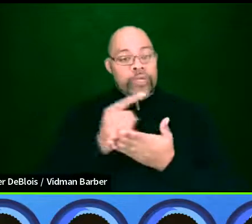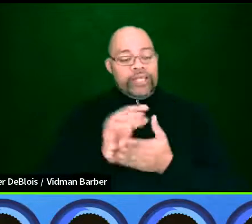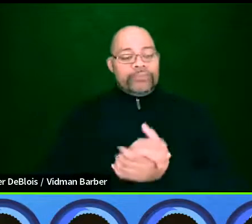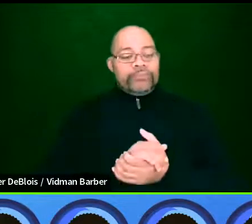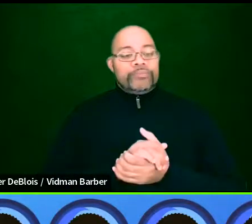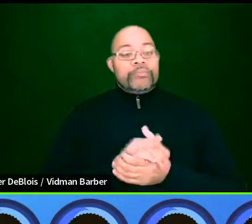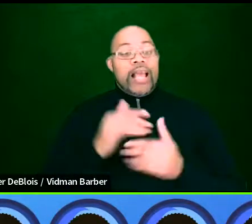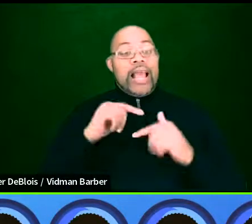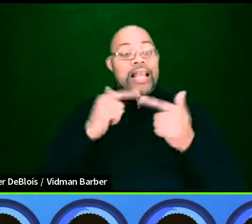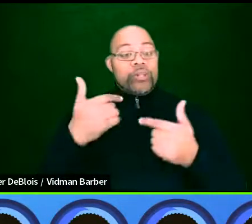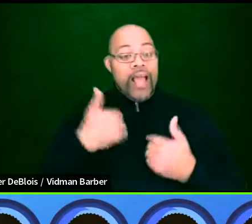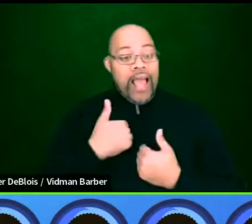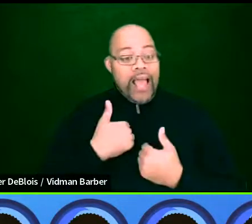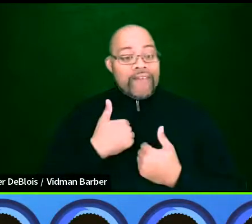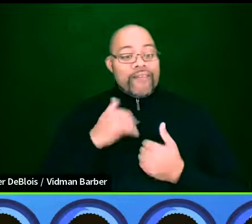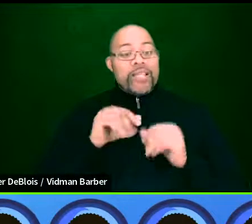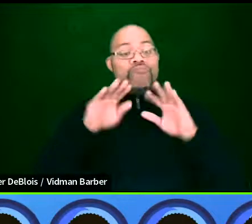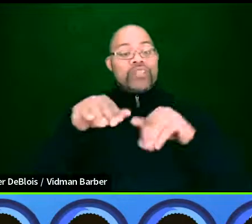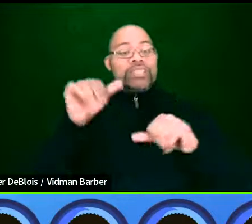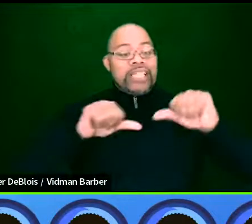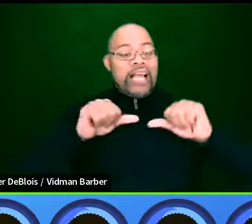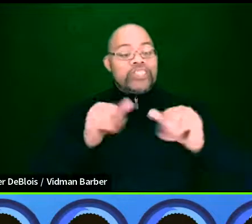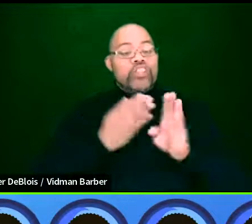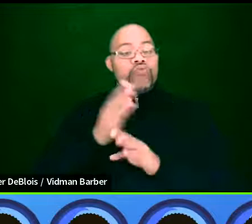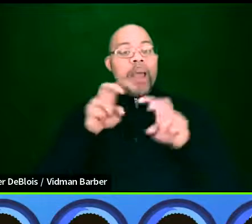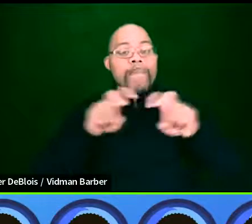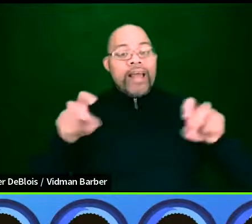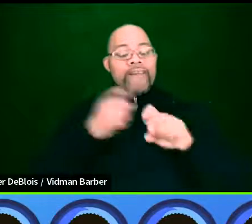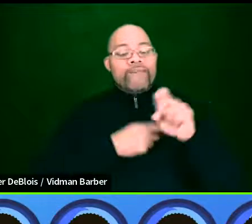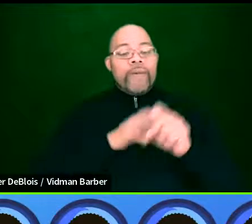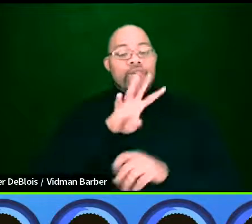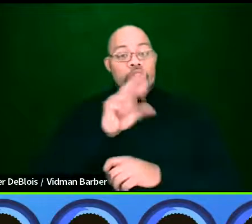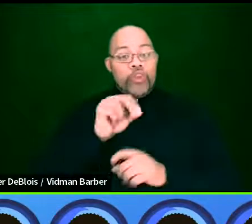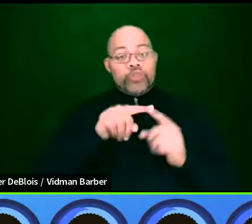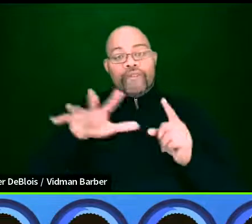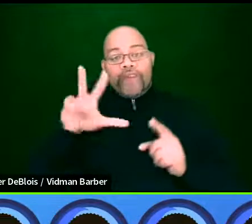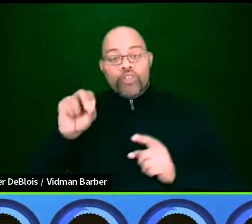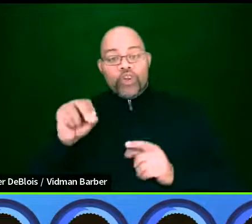Up next, we have the Marine Science Career Panel from 4:30 to